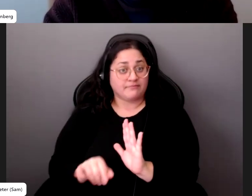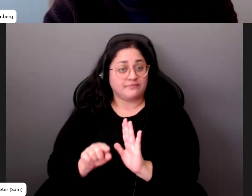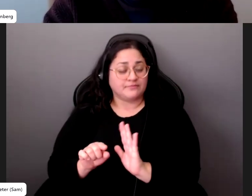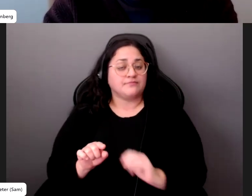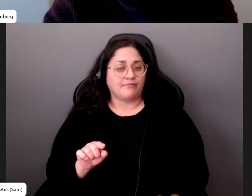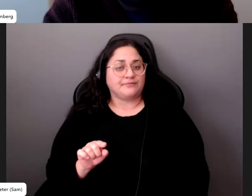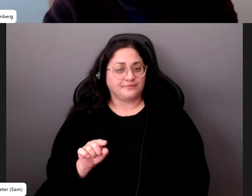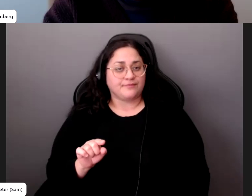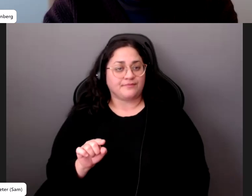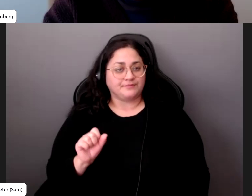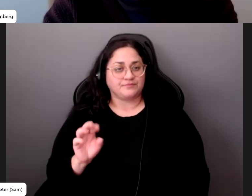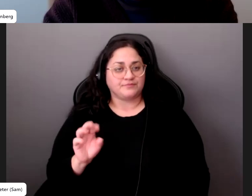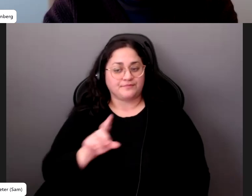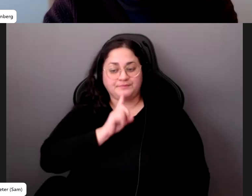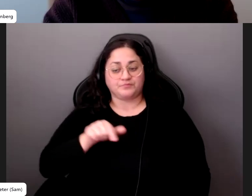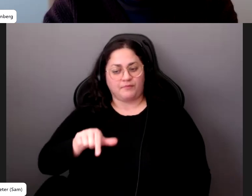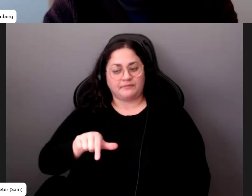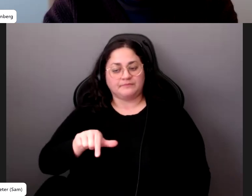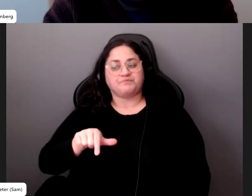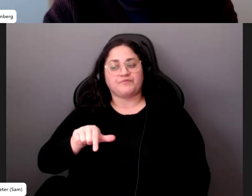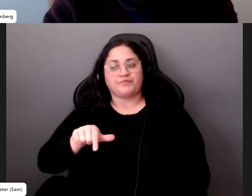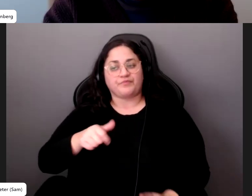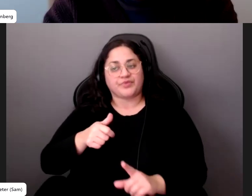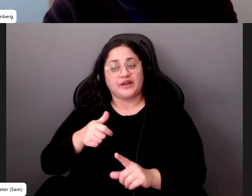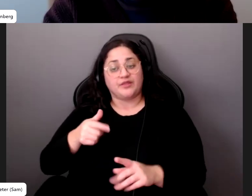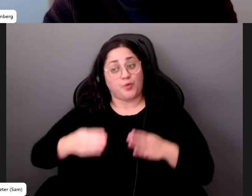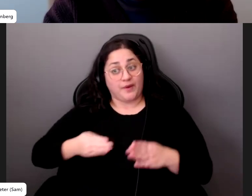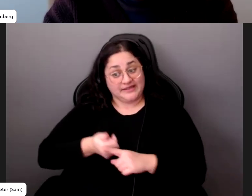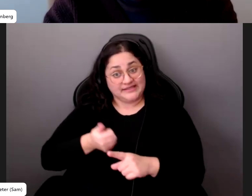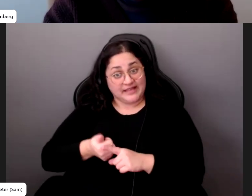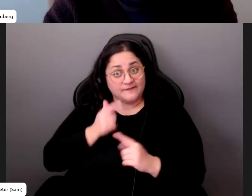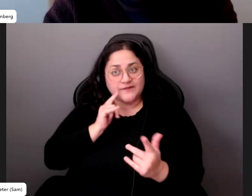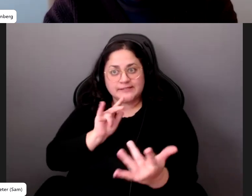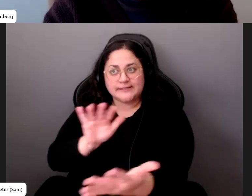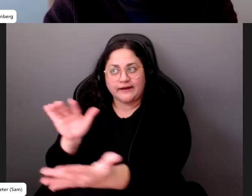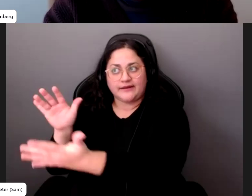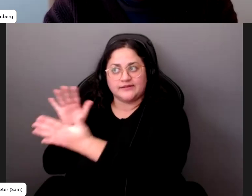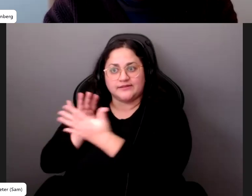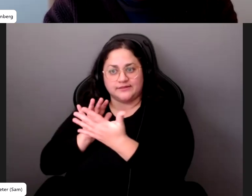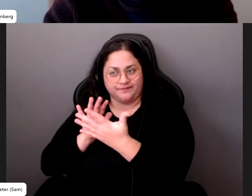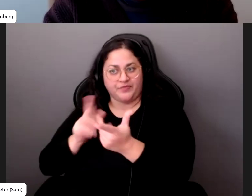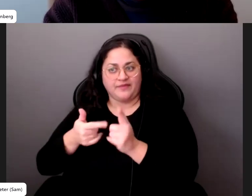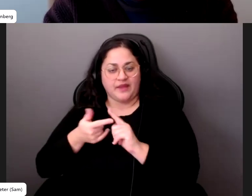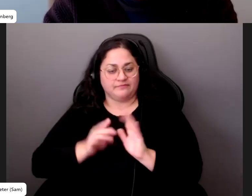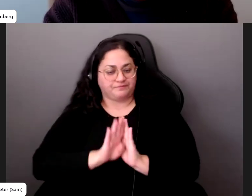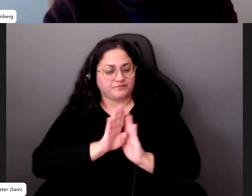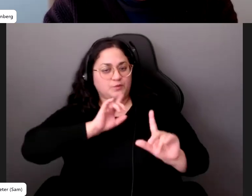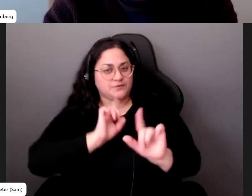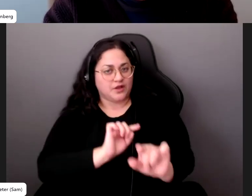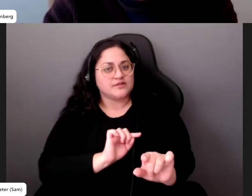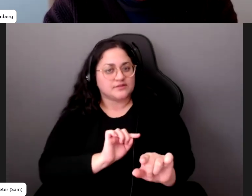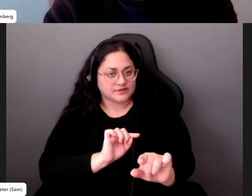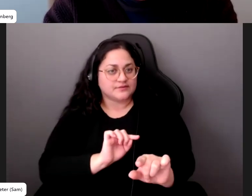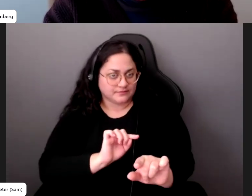inspired by other people's creations, right? So if you're an artist who's an original artist and you paint these pictures and then you post them